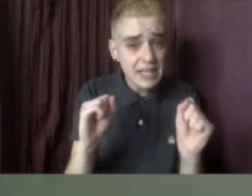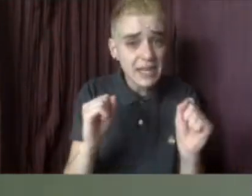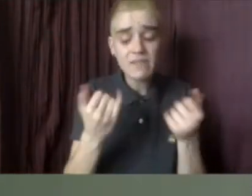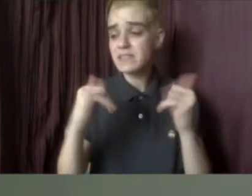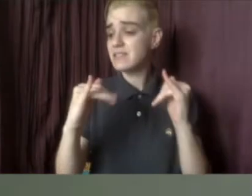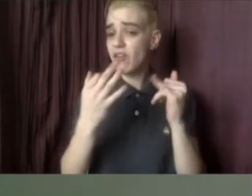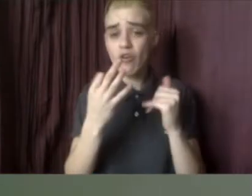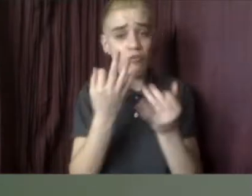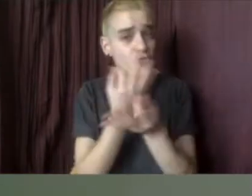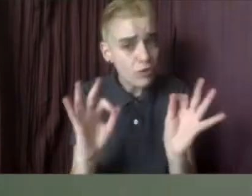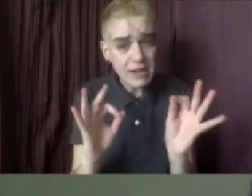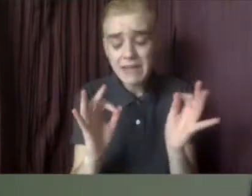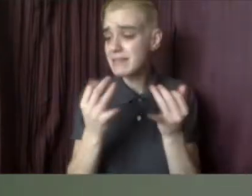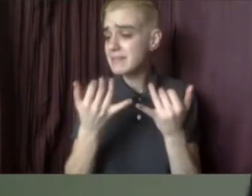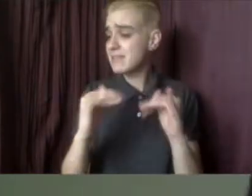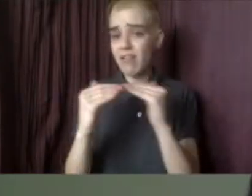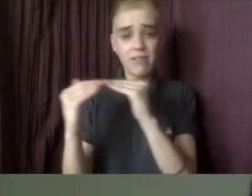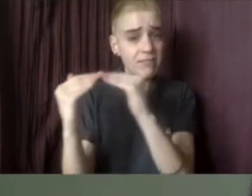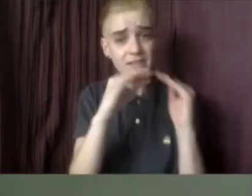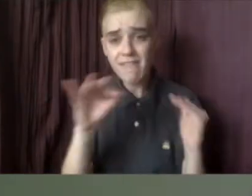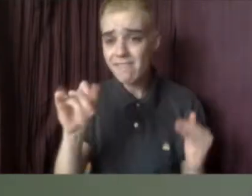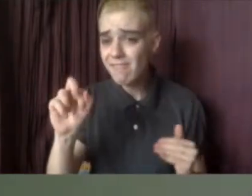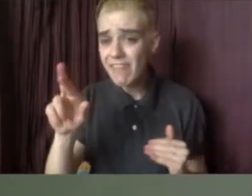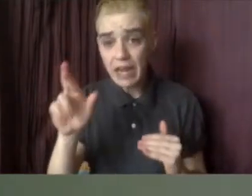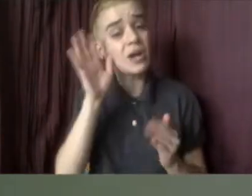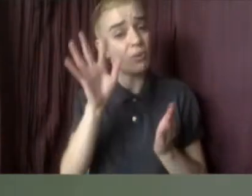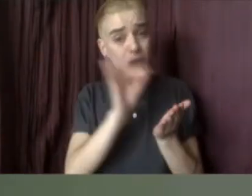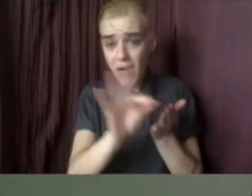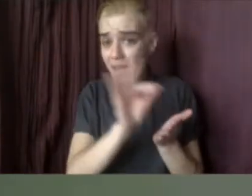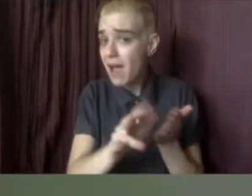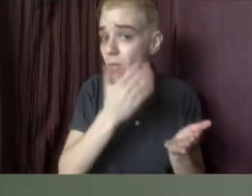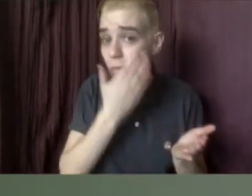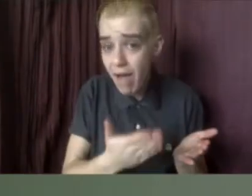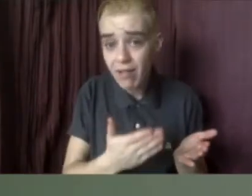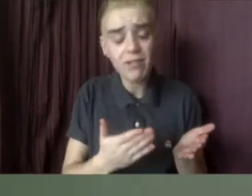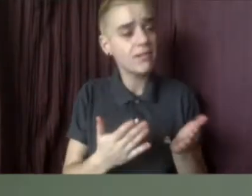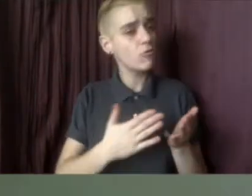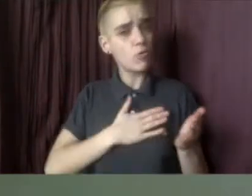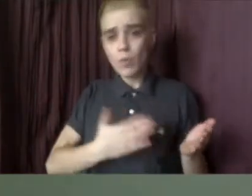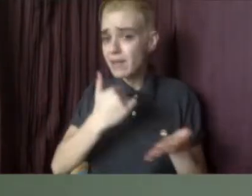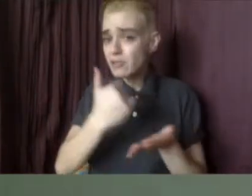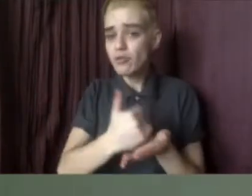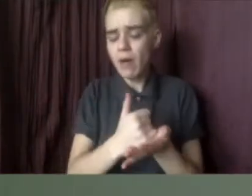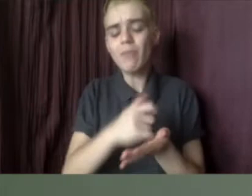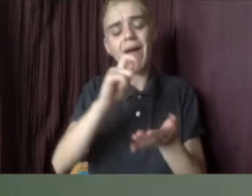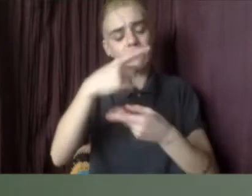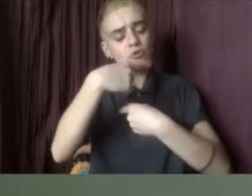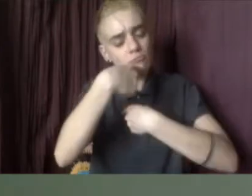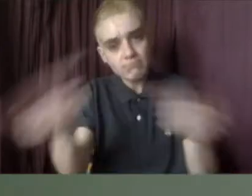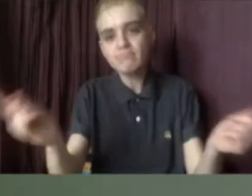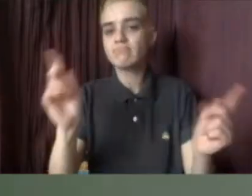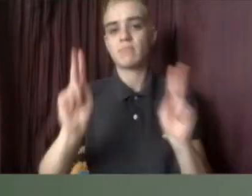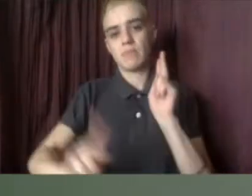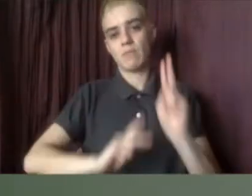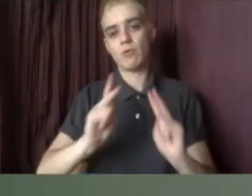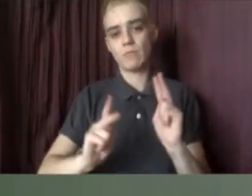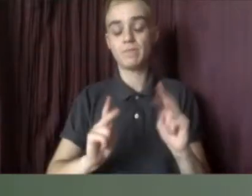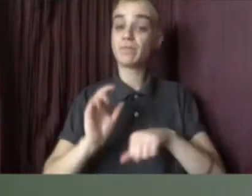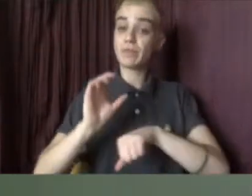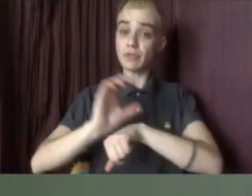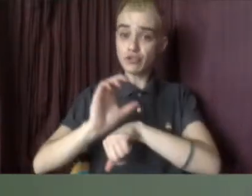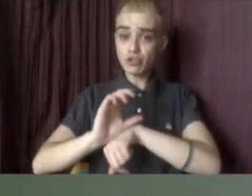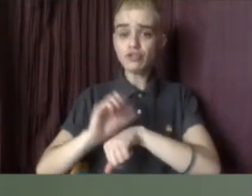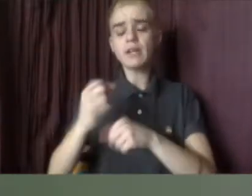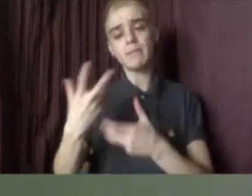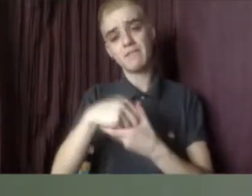the polls and vote legally regardless of whether other barriers may be in the way. That, I think, must be